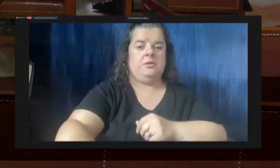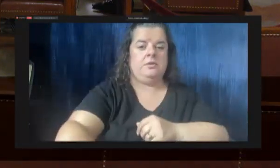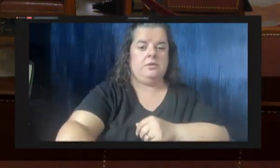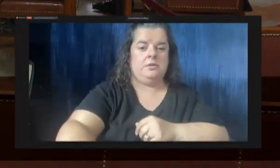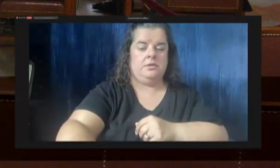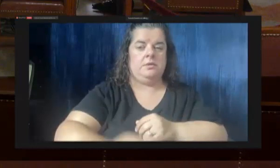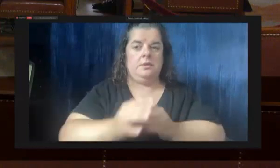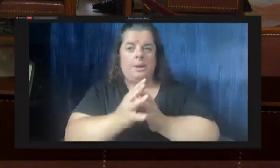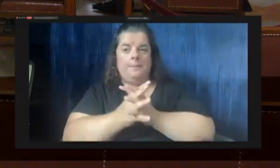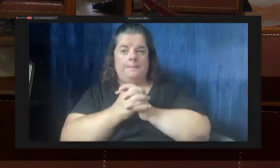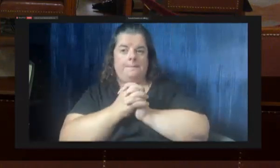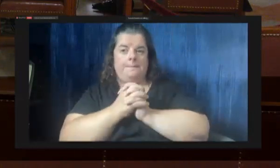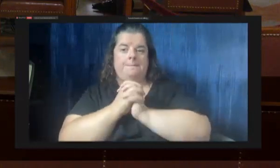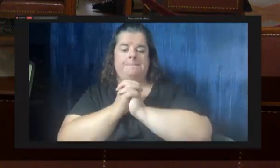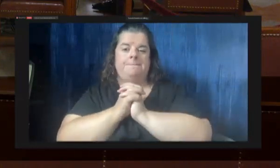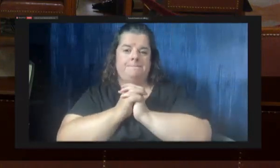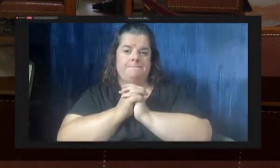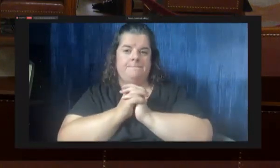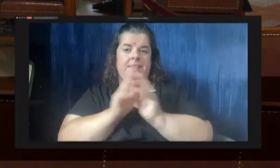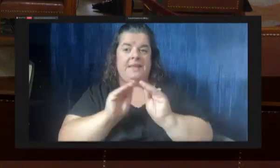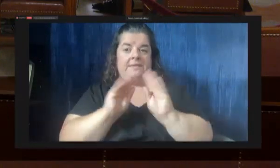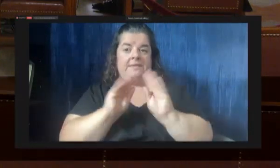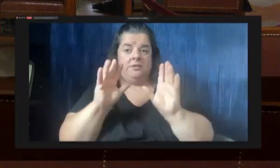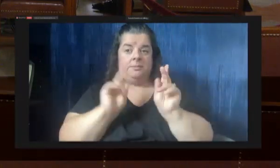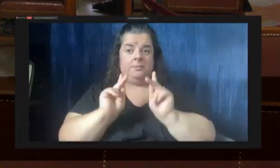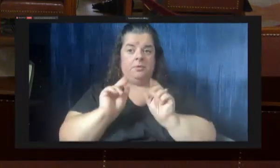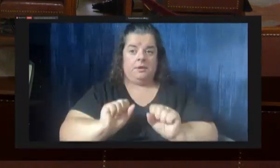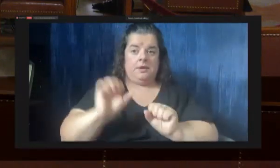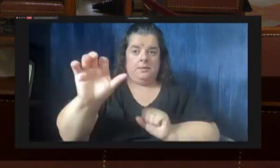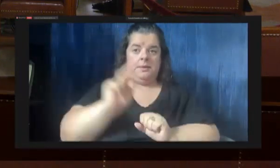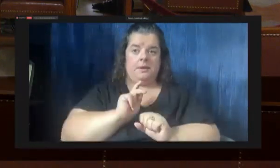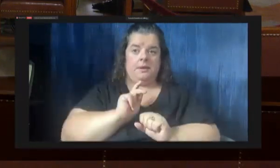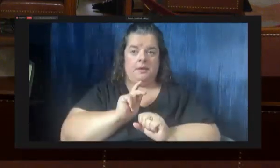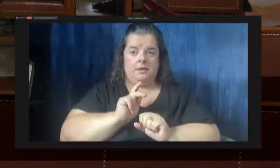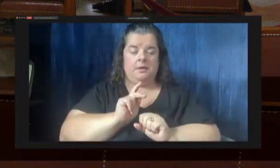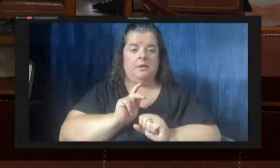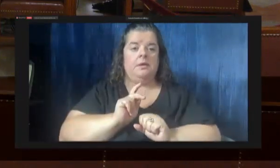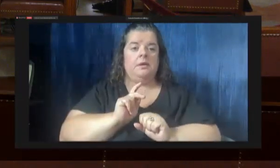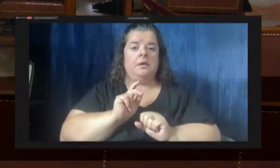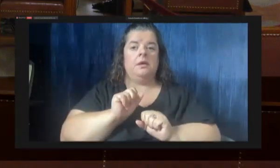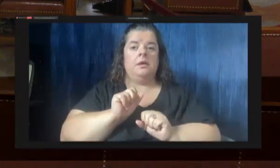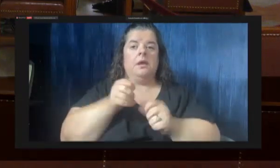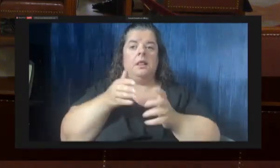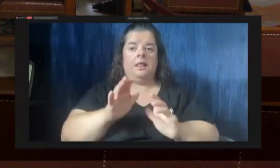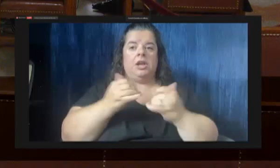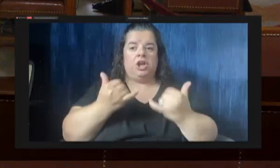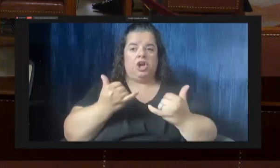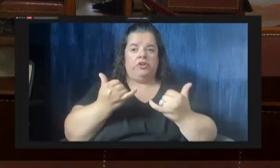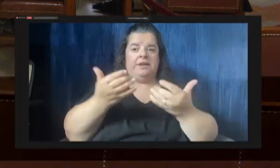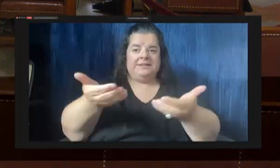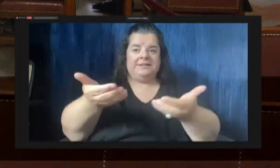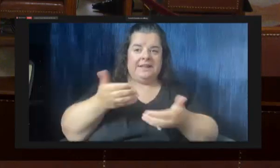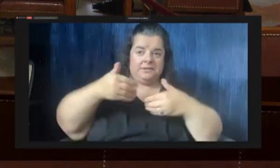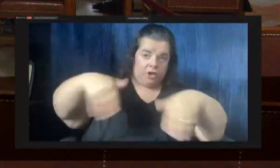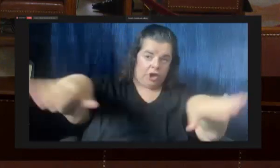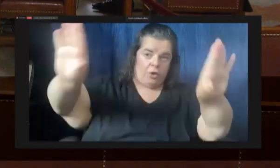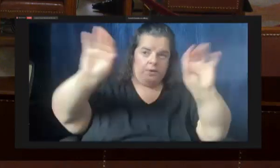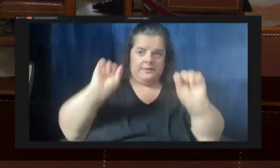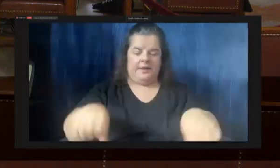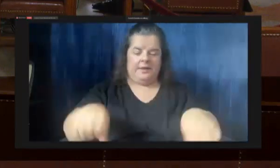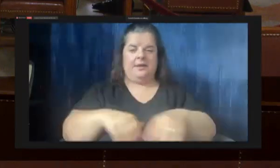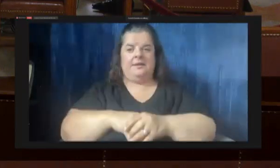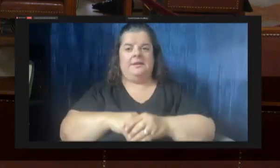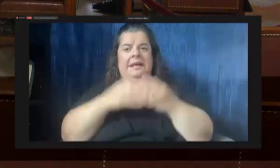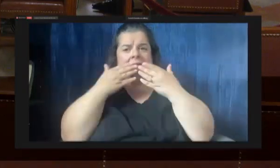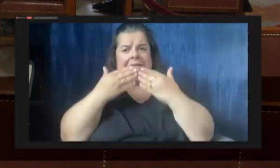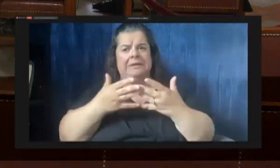you obviously bring people back if needed. We can certainly let our current guests go. Thank you all for being here. Yeah. Yes, thank Hang you. Hang around just in much.